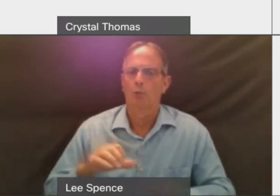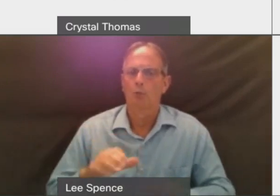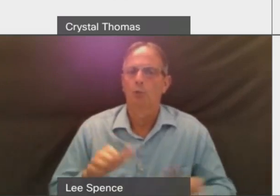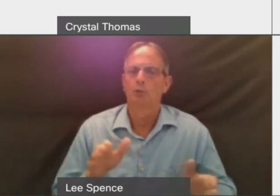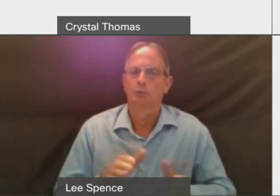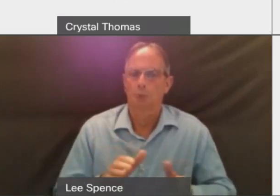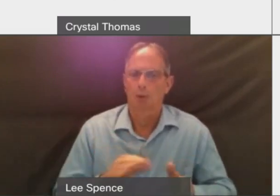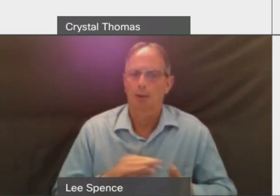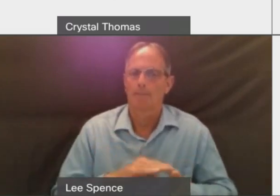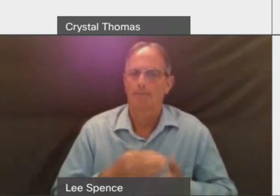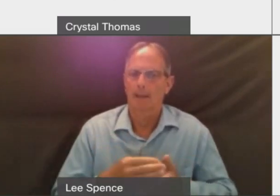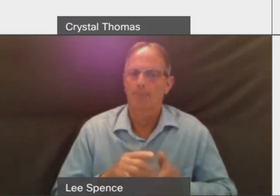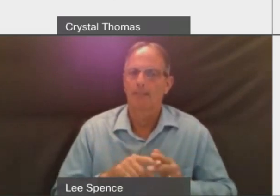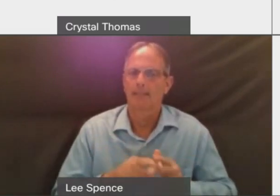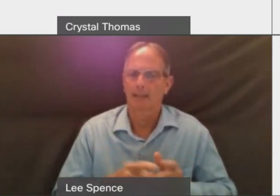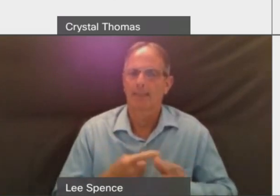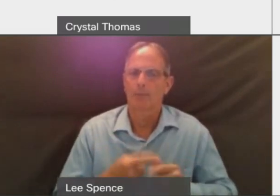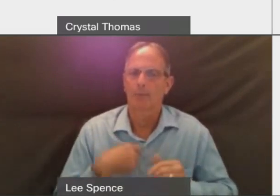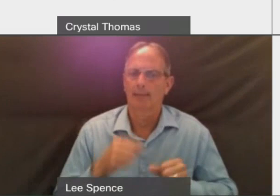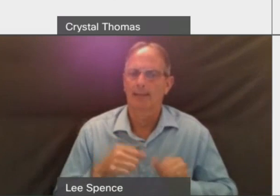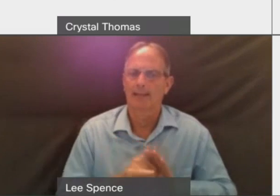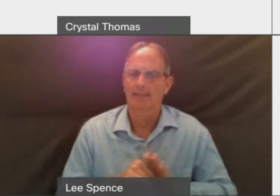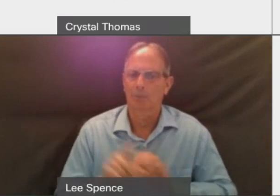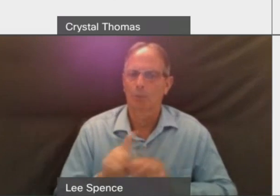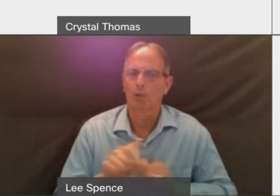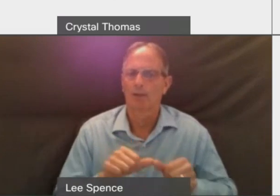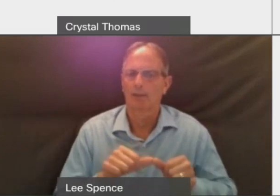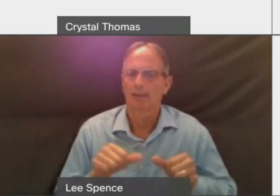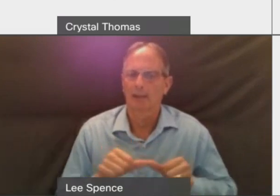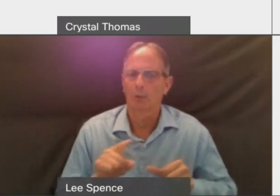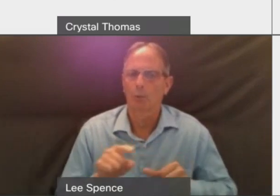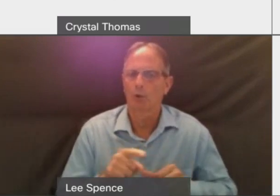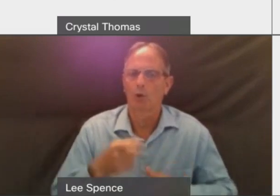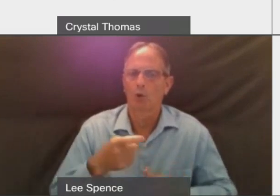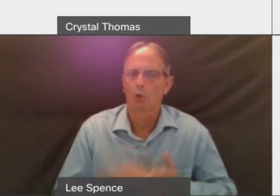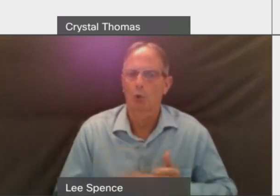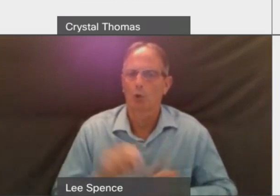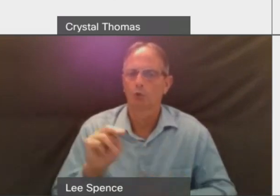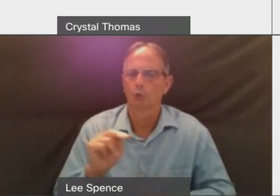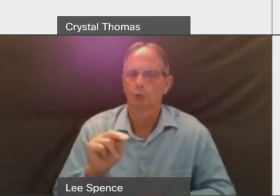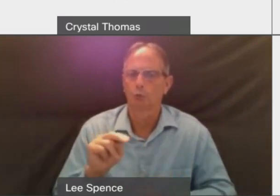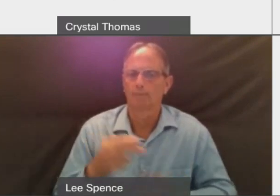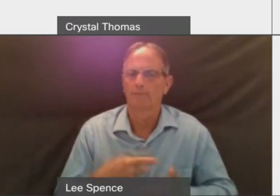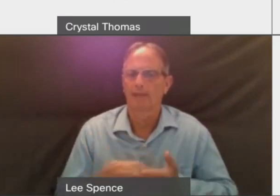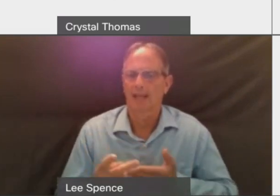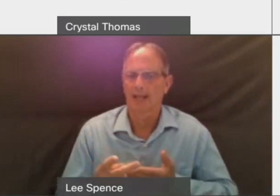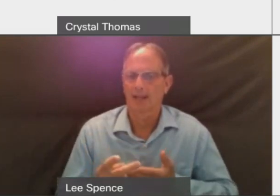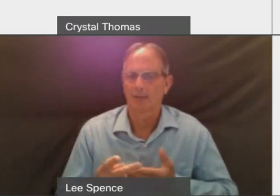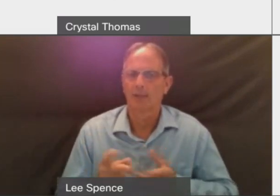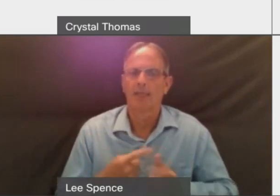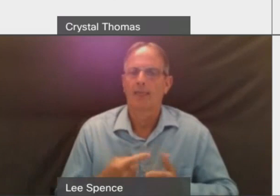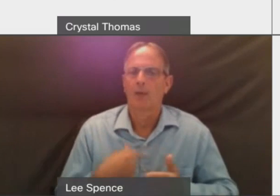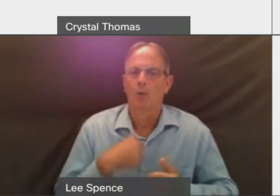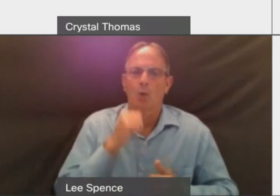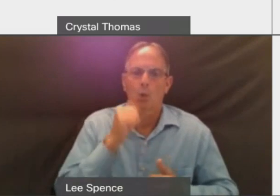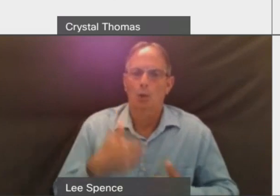scale initially, we'll identify the areas where that cost neutrality fails so that we don't